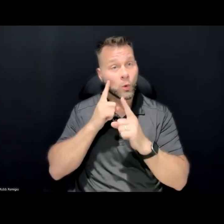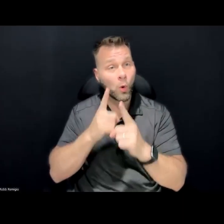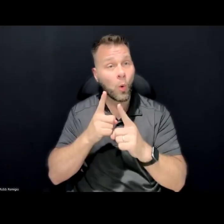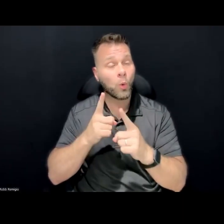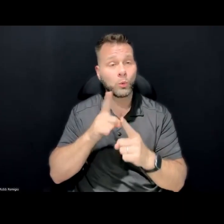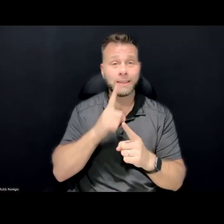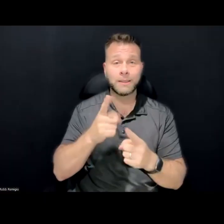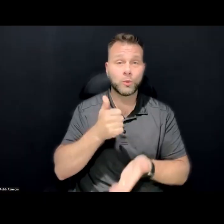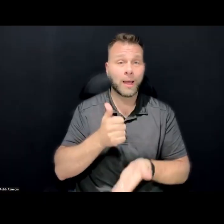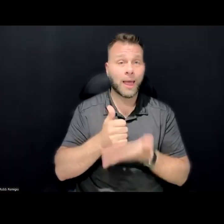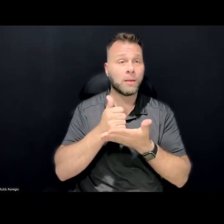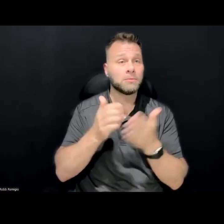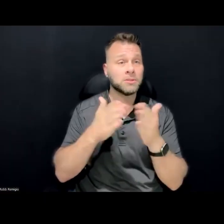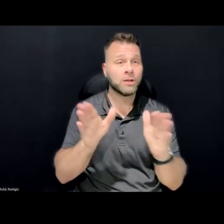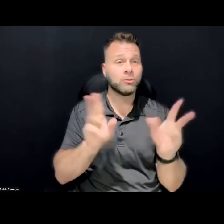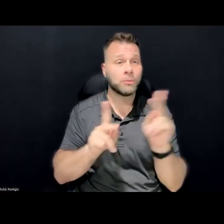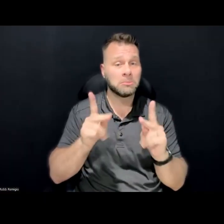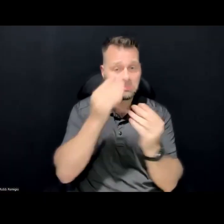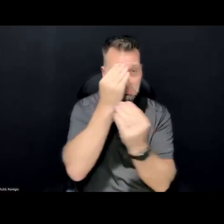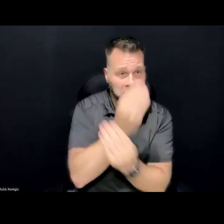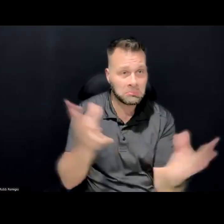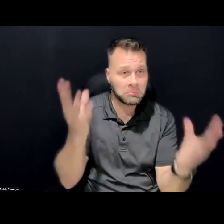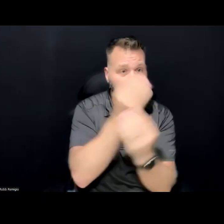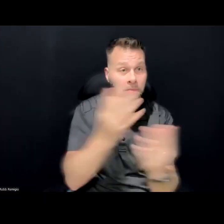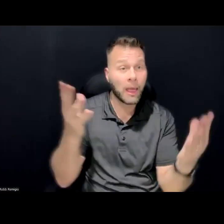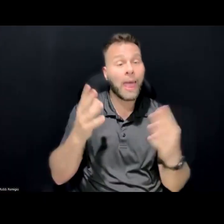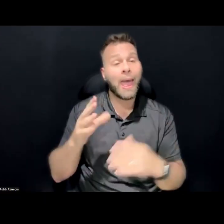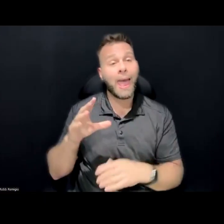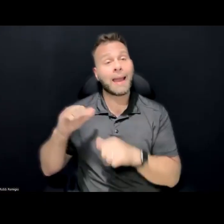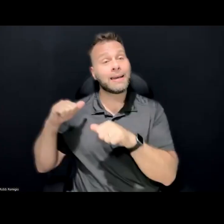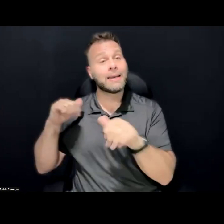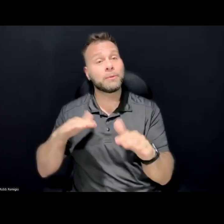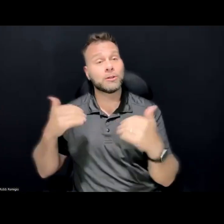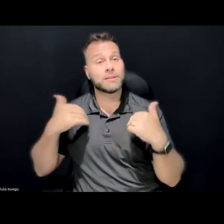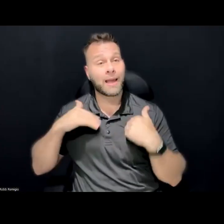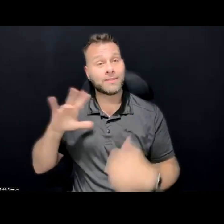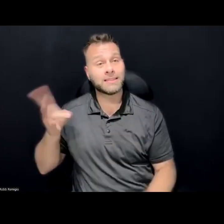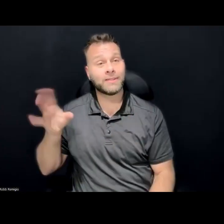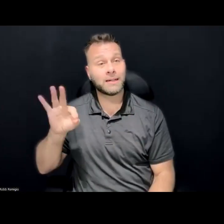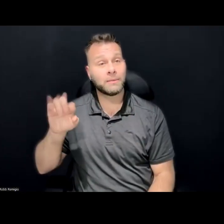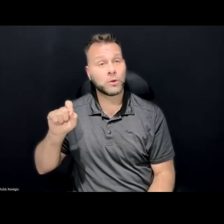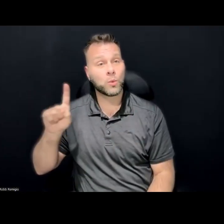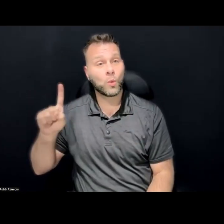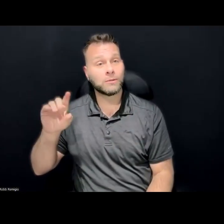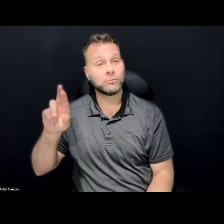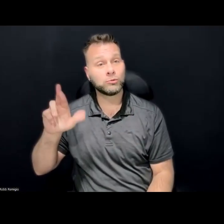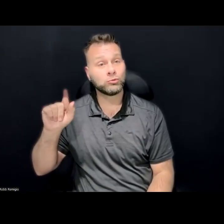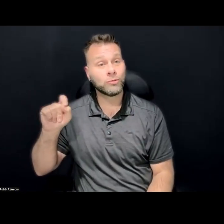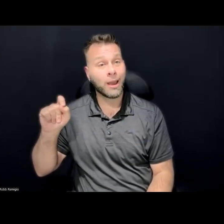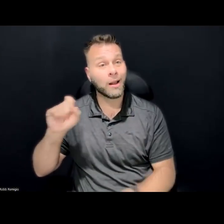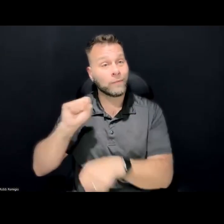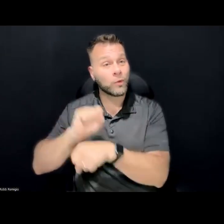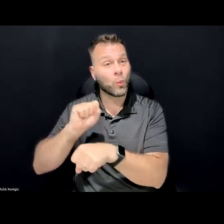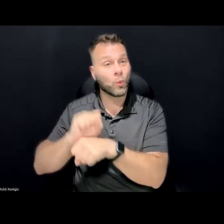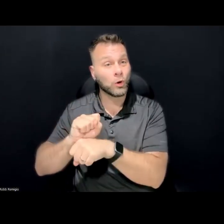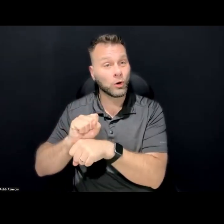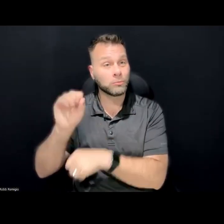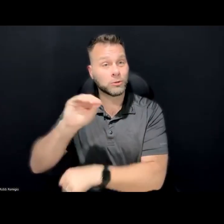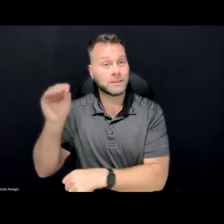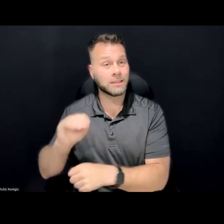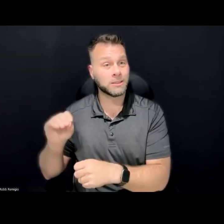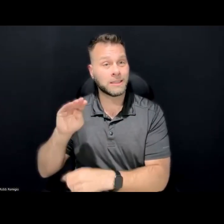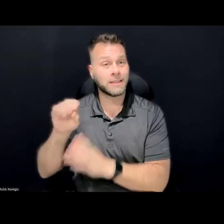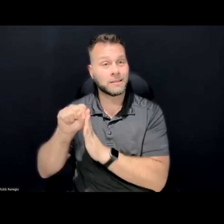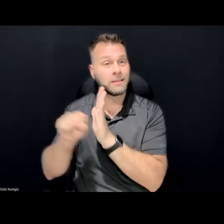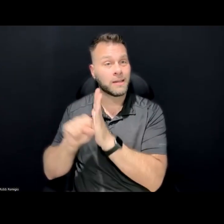general population. And basically, immigrants have 79.1 rate of the workforce participation in Massachusetts. So